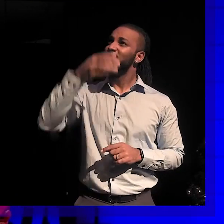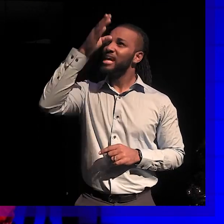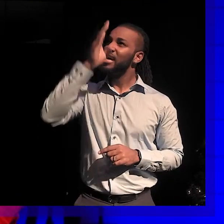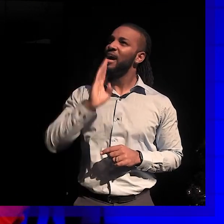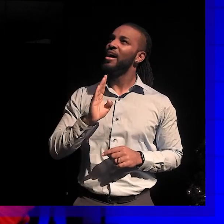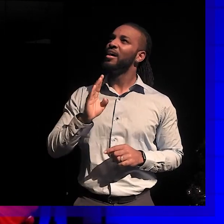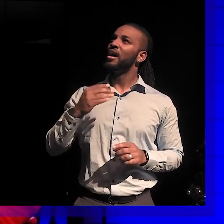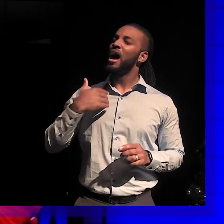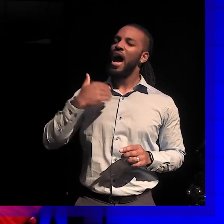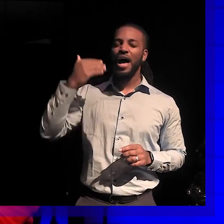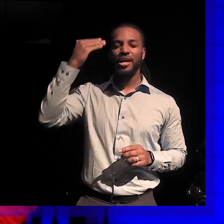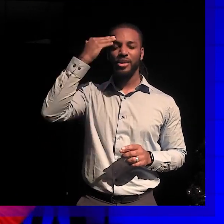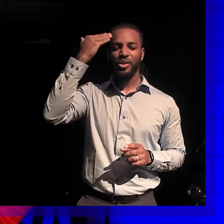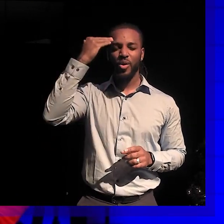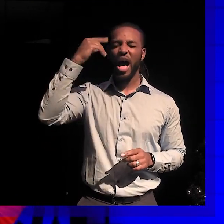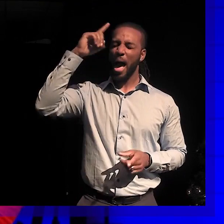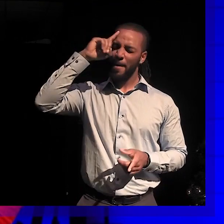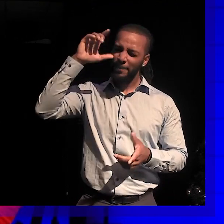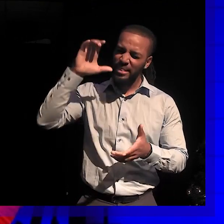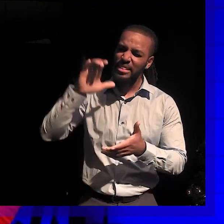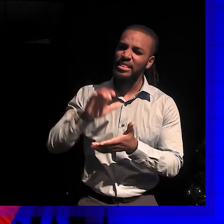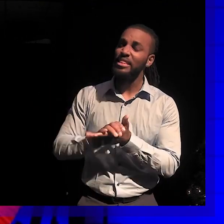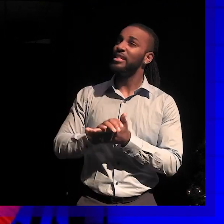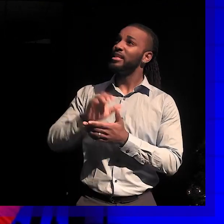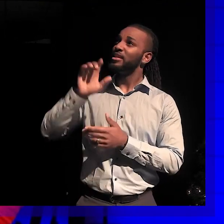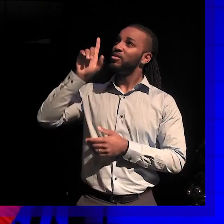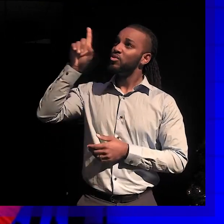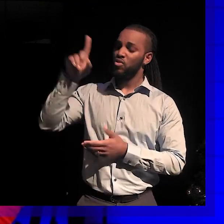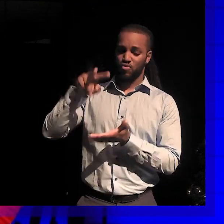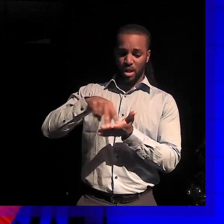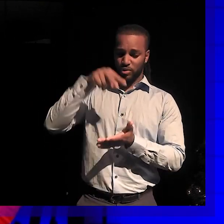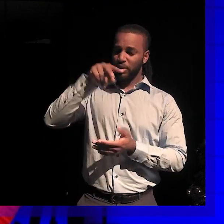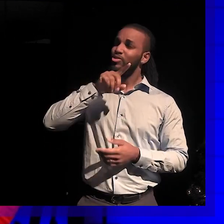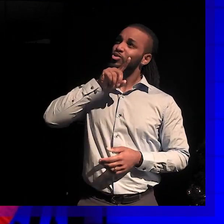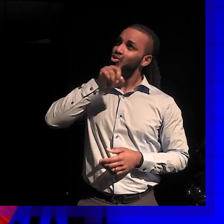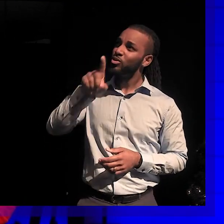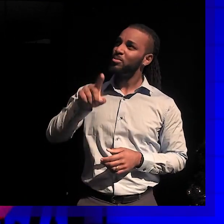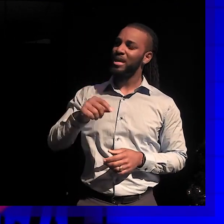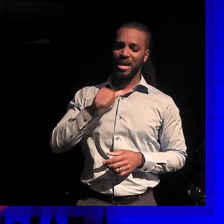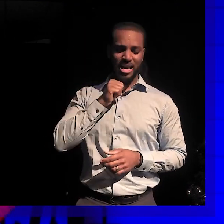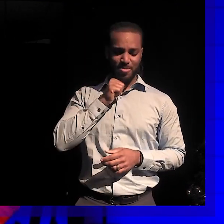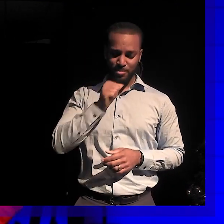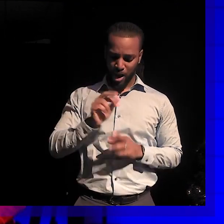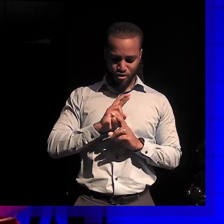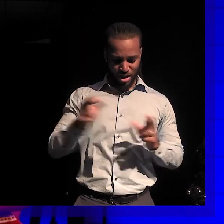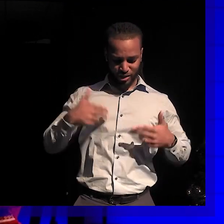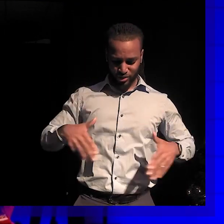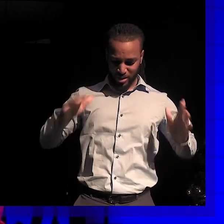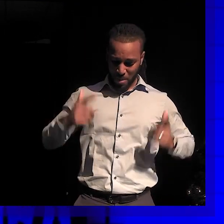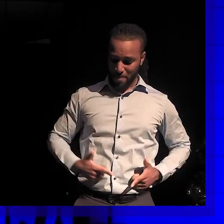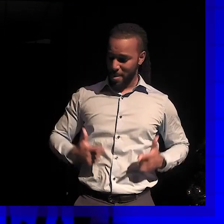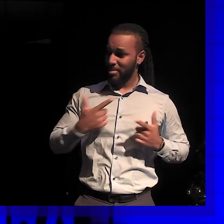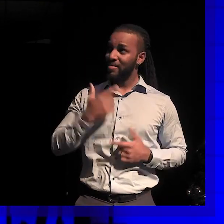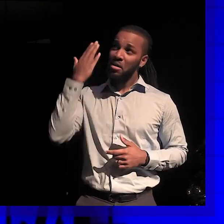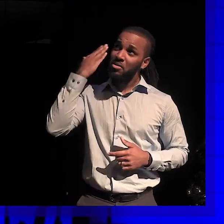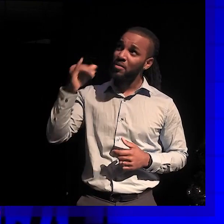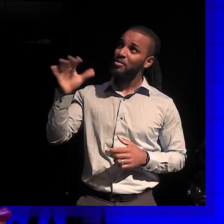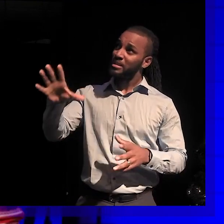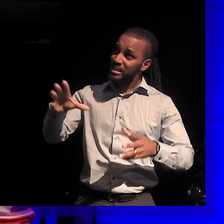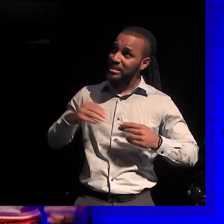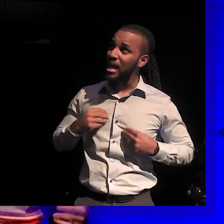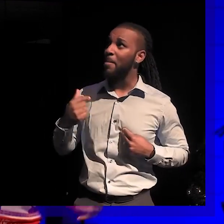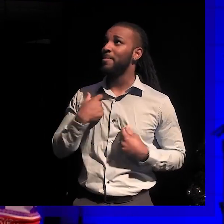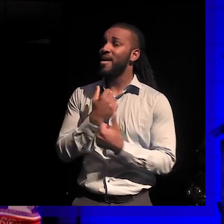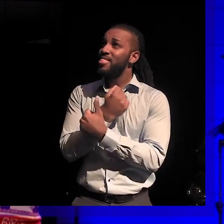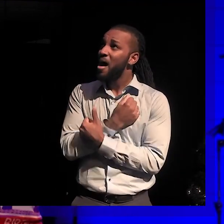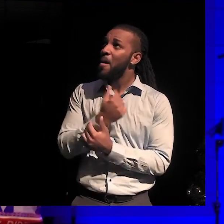I know, I believe the resurrection is true, but I'm not ready to surrender my life, and I don't know why, and I don't know if you'd accept me. Would you love me?